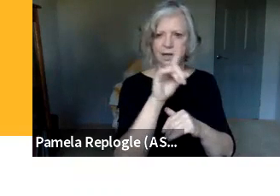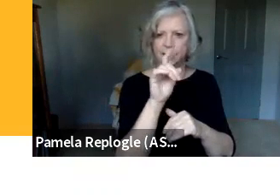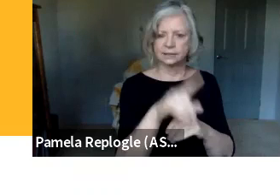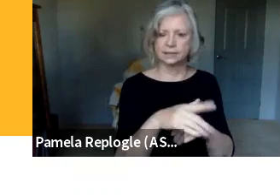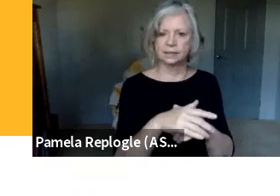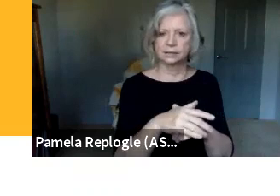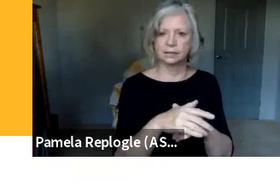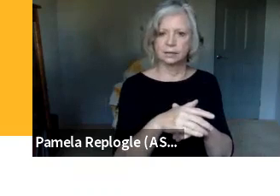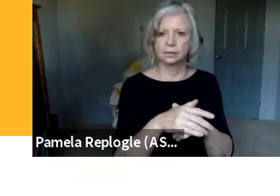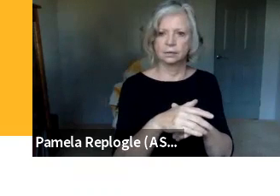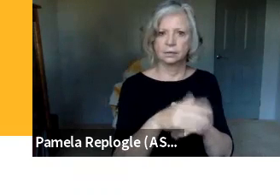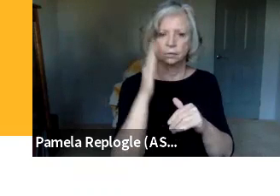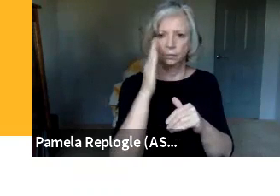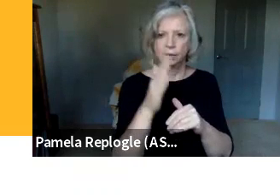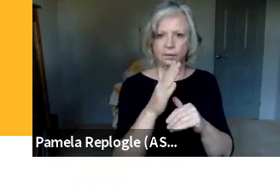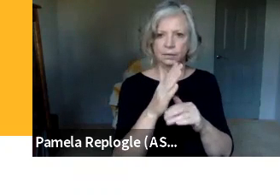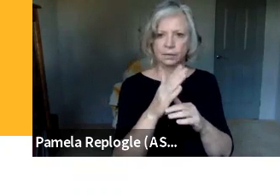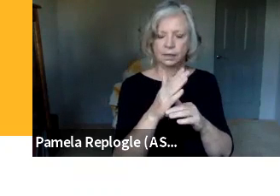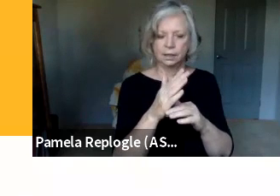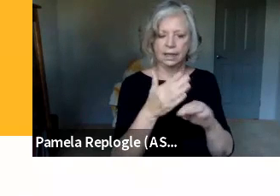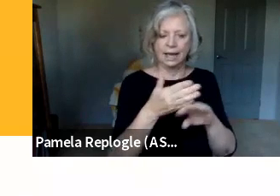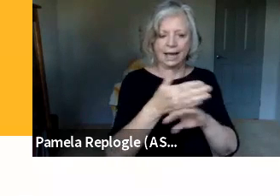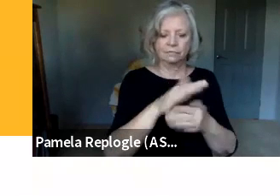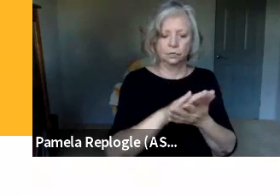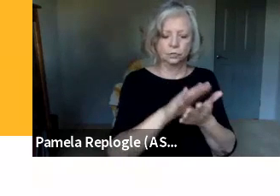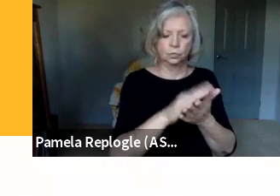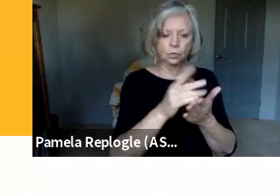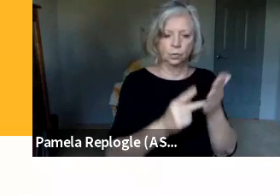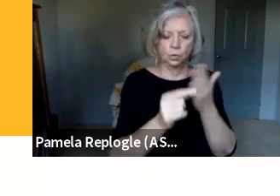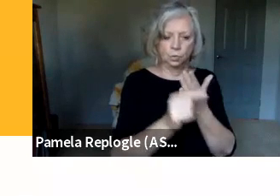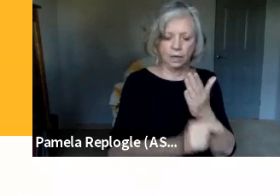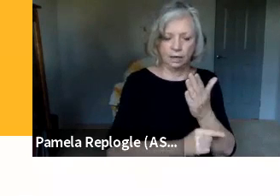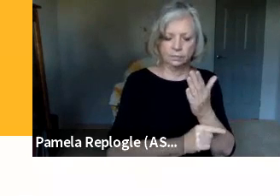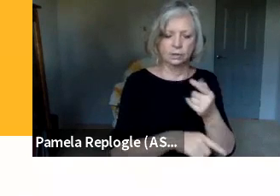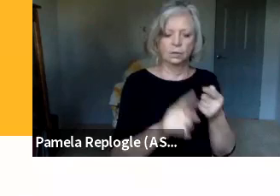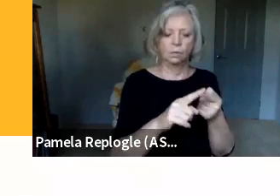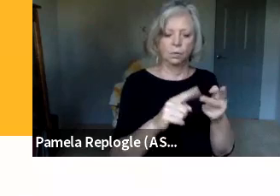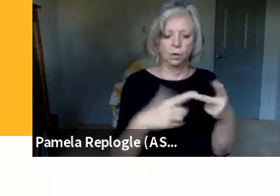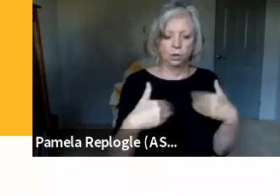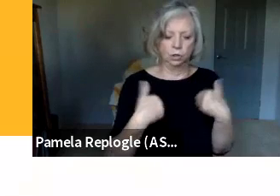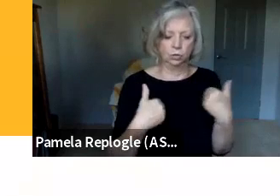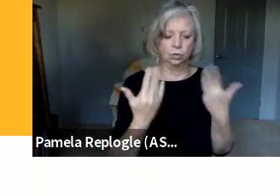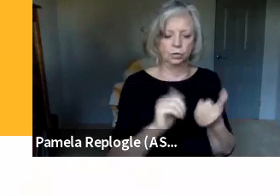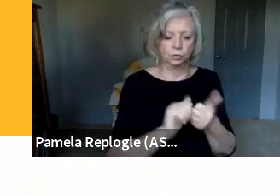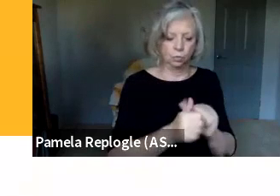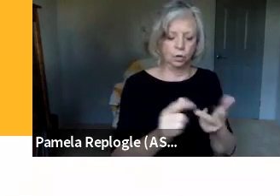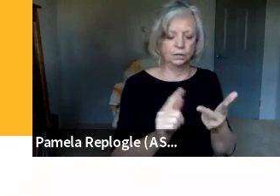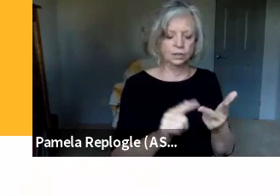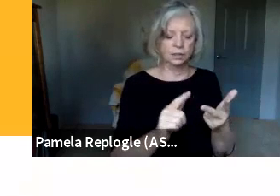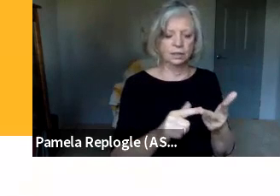after school programs, youth sports, summer camps, daycares,